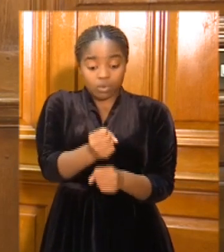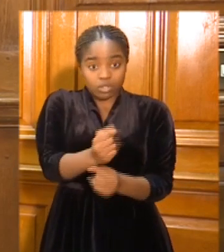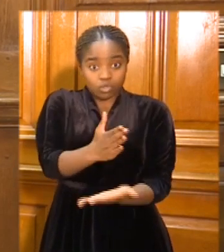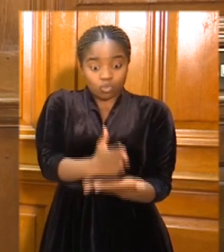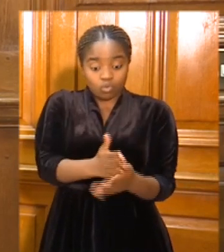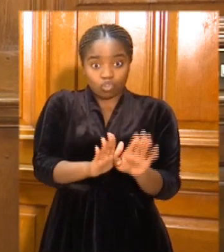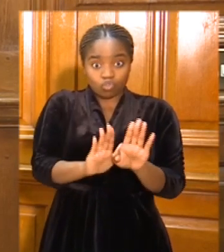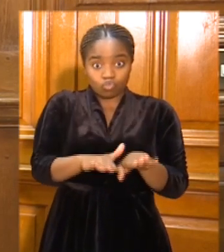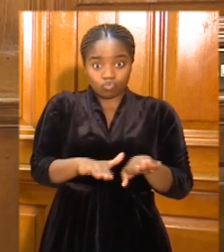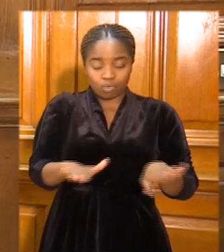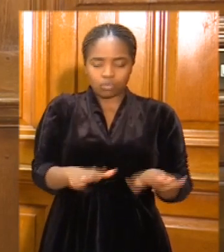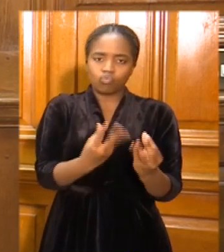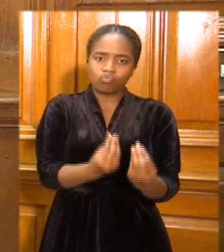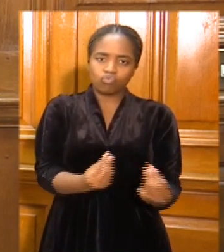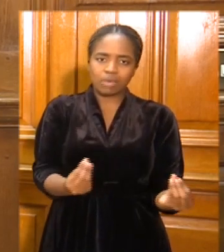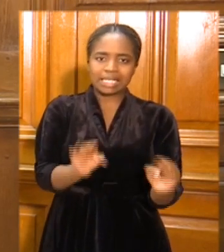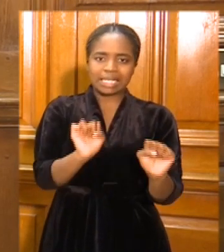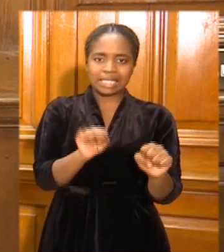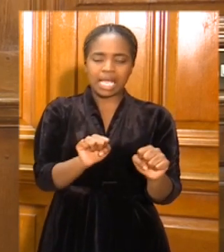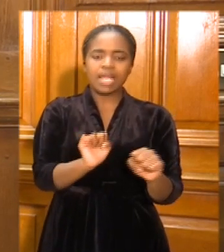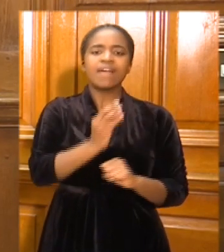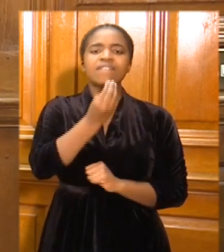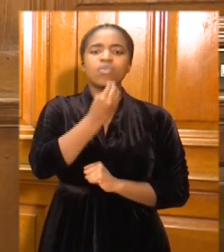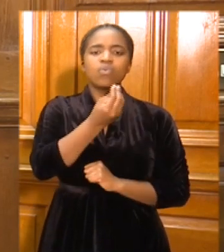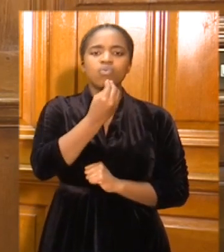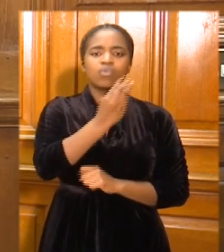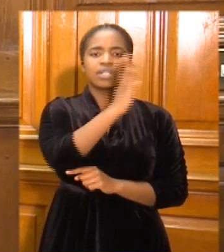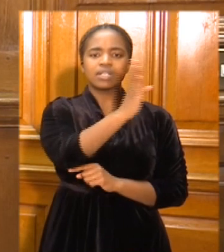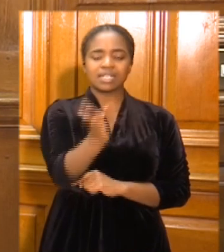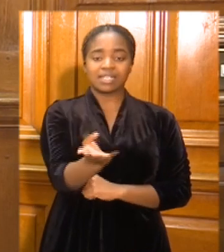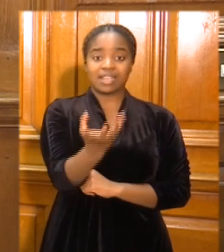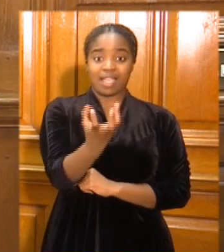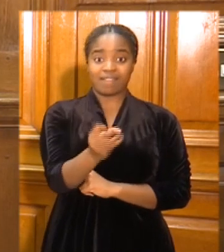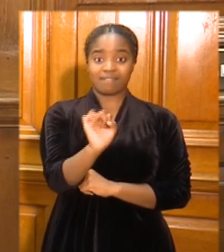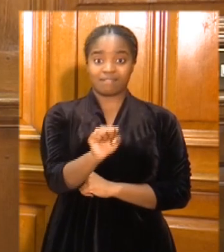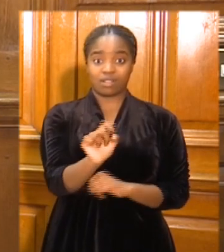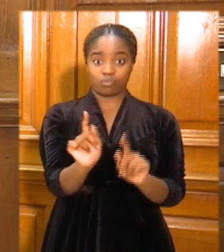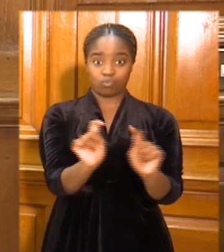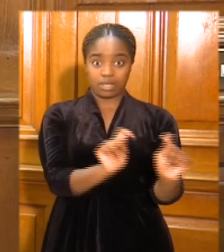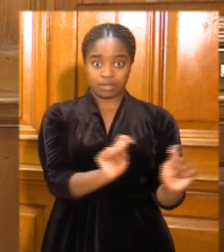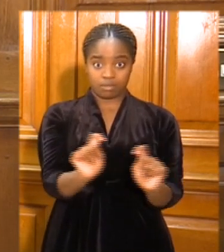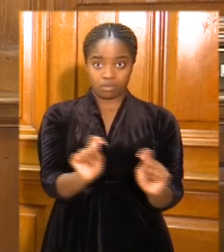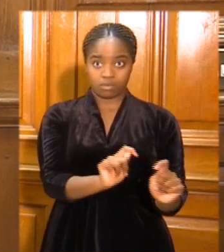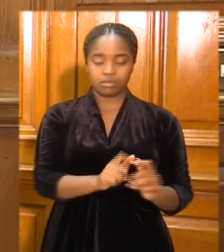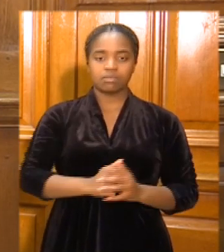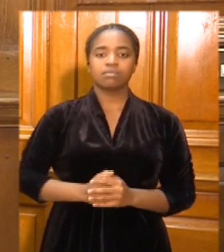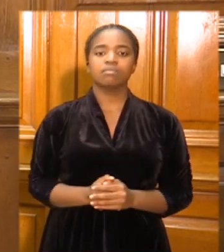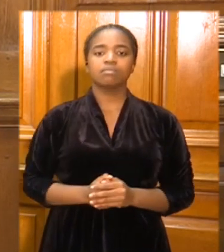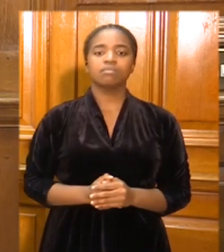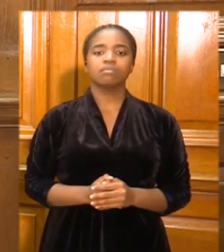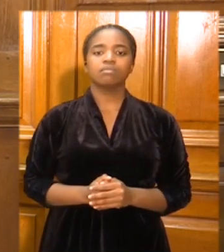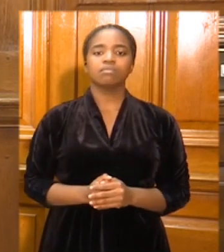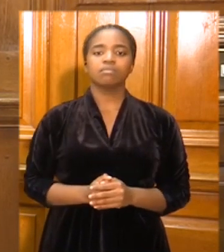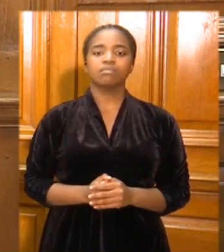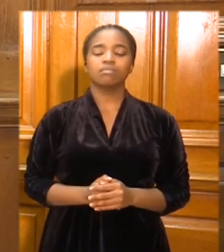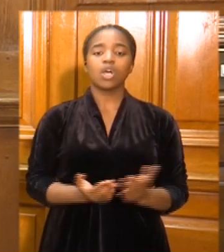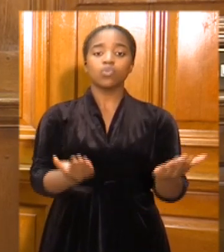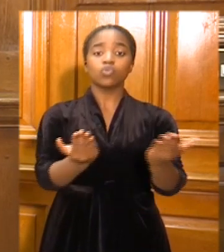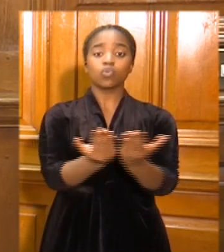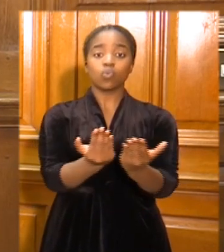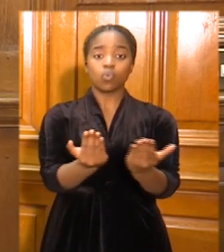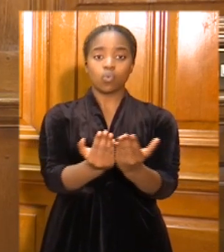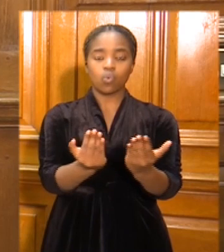children access the school nutrition program and learner transport. The school calendar will